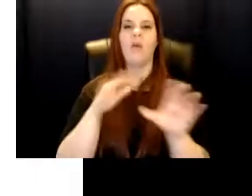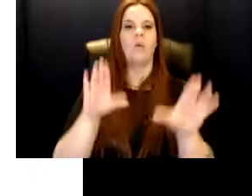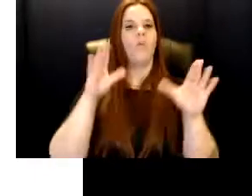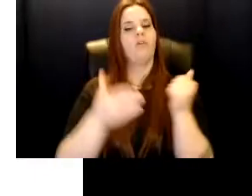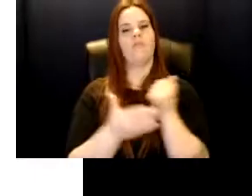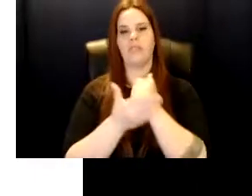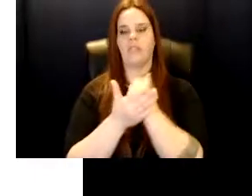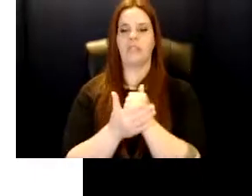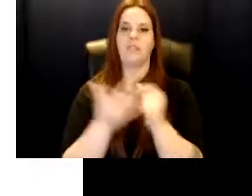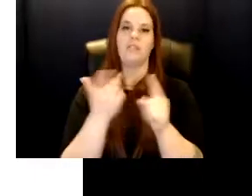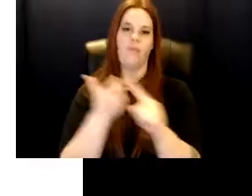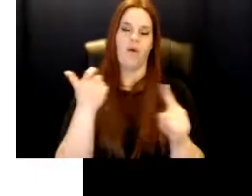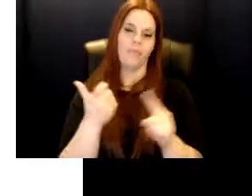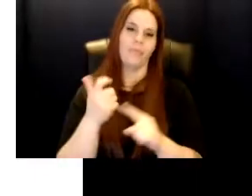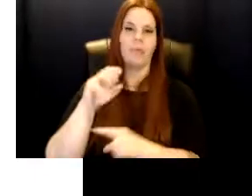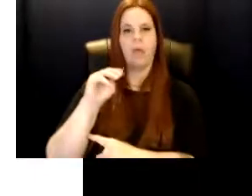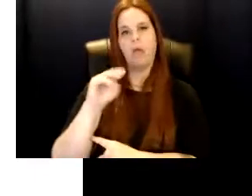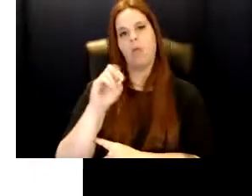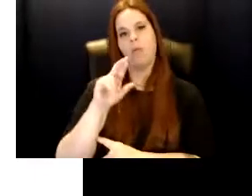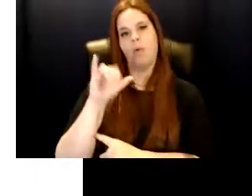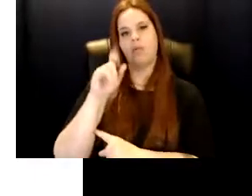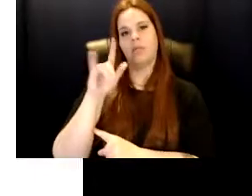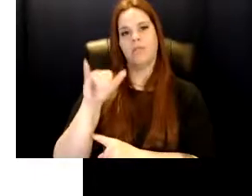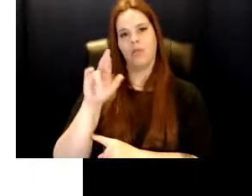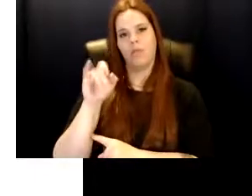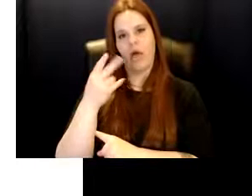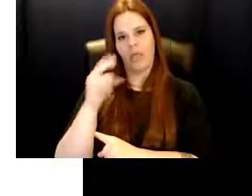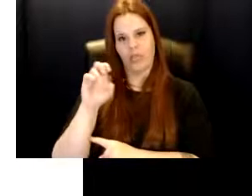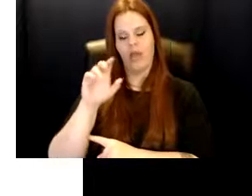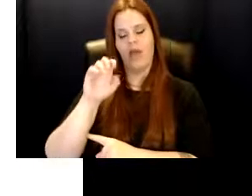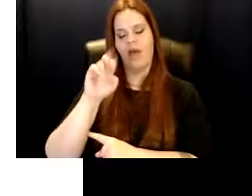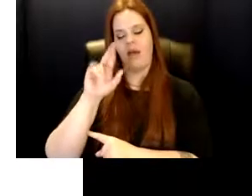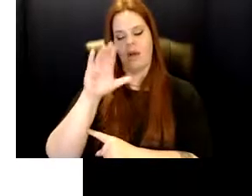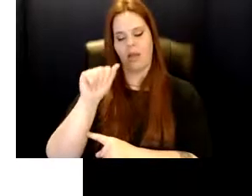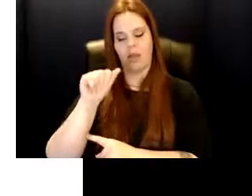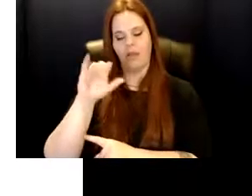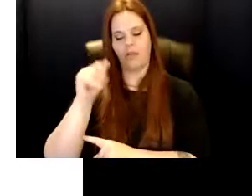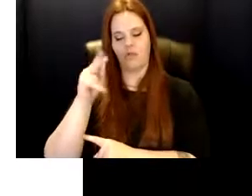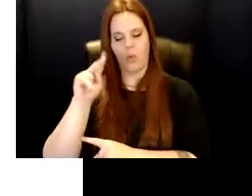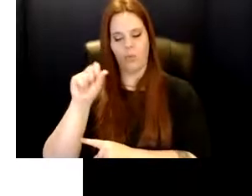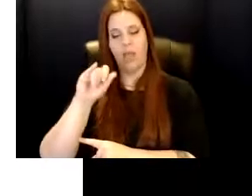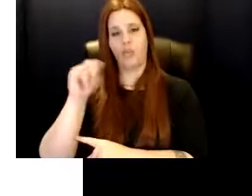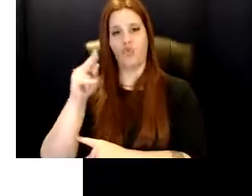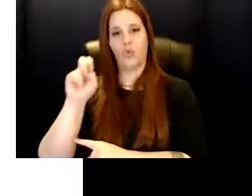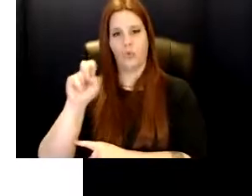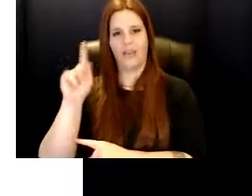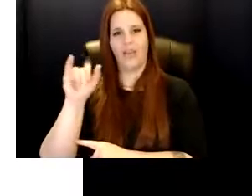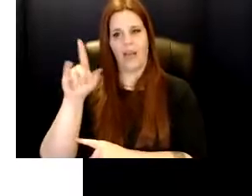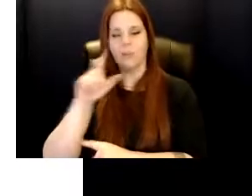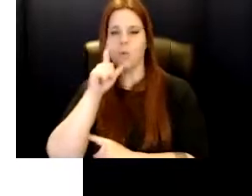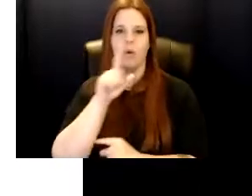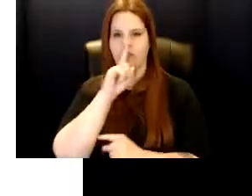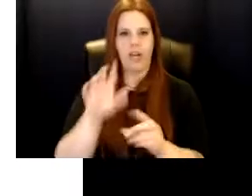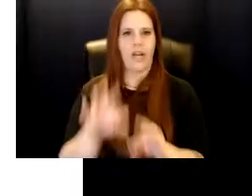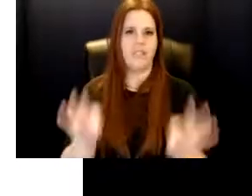assistance from Marcy Roth, Erica Jones, and June Kales, who were absolutely essential every step